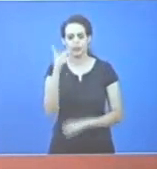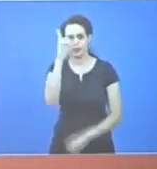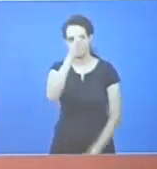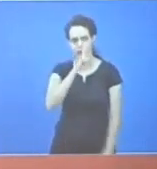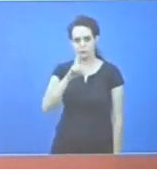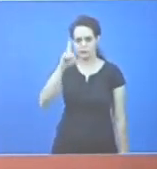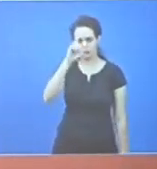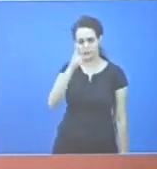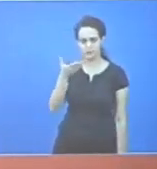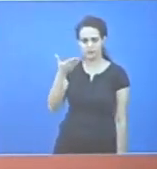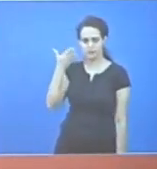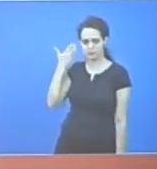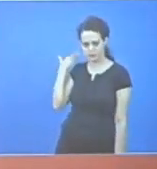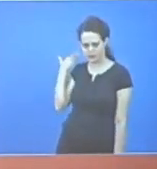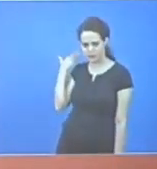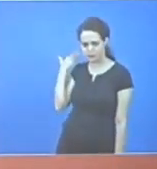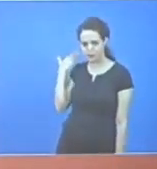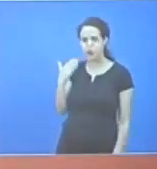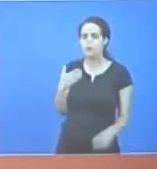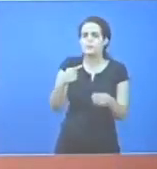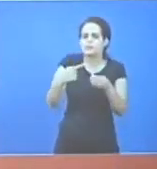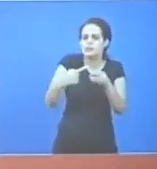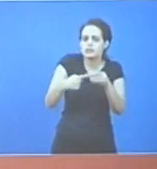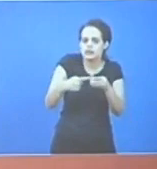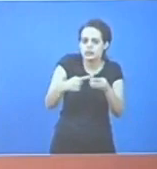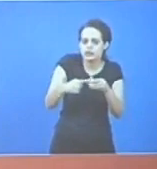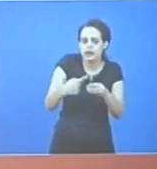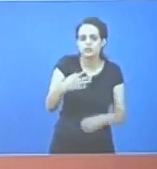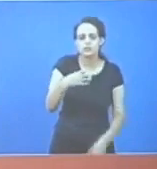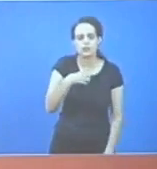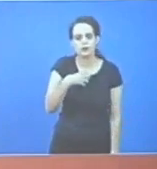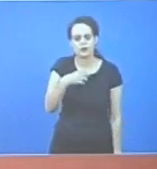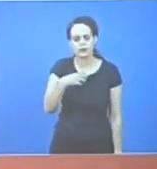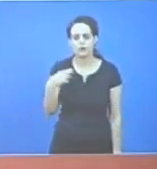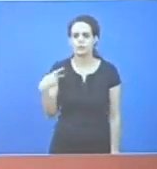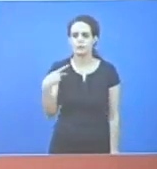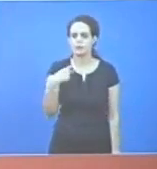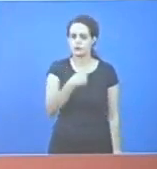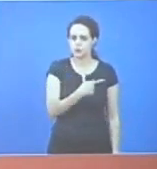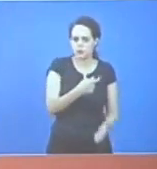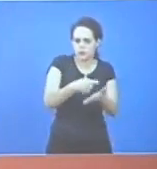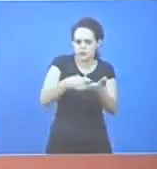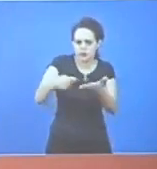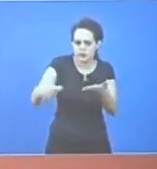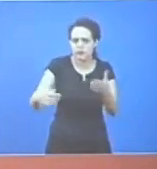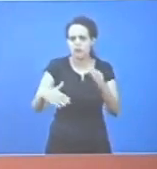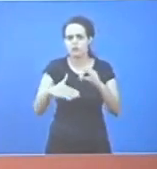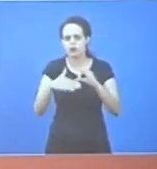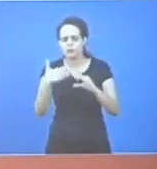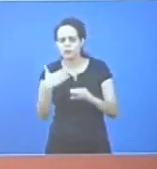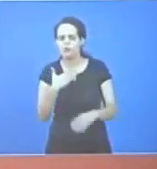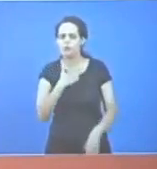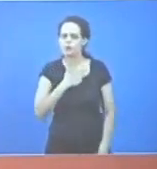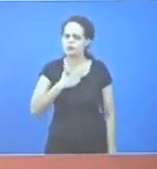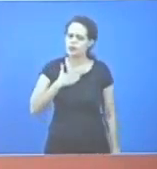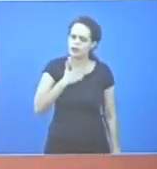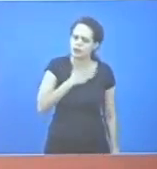brethren in a city from Bahia. The pastor wrote saying that he would like to